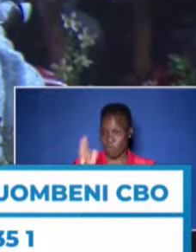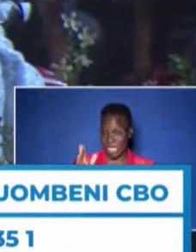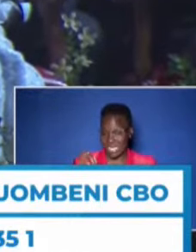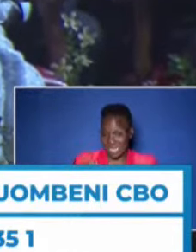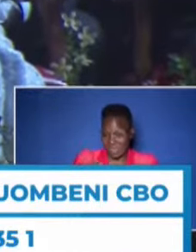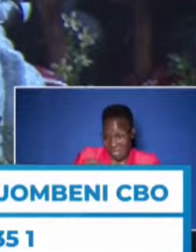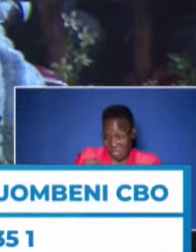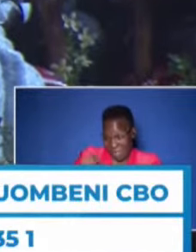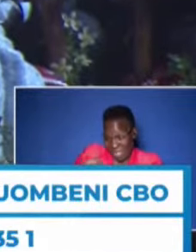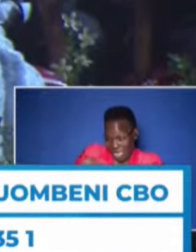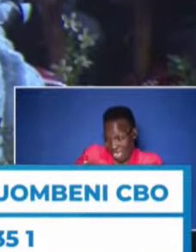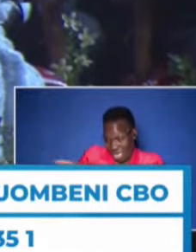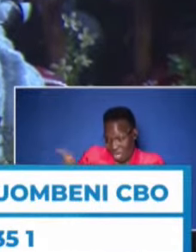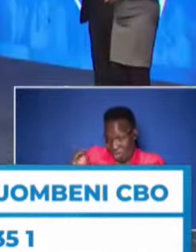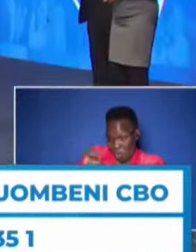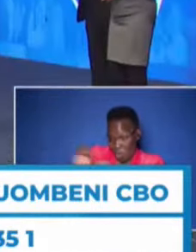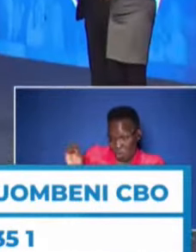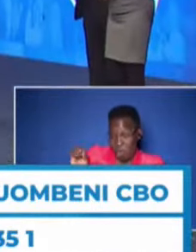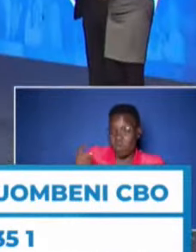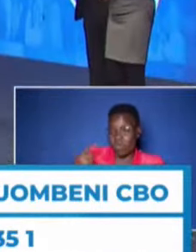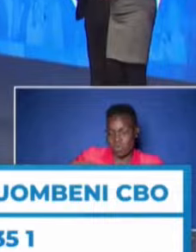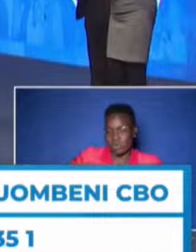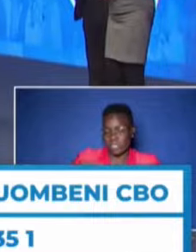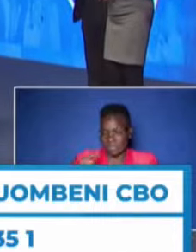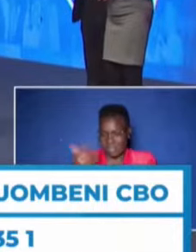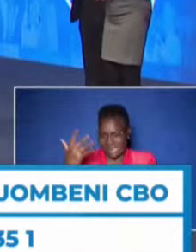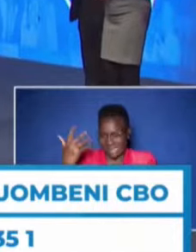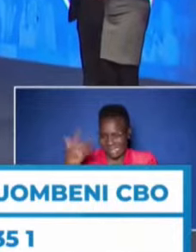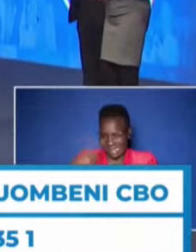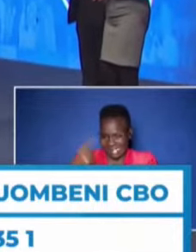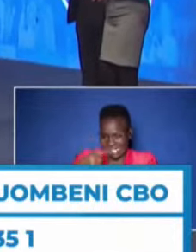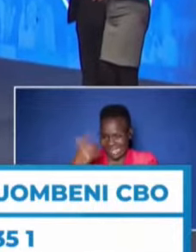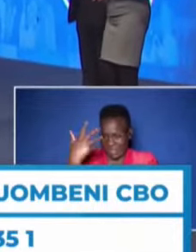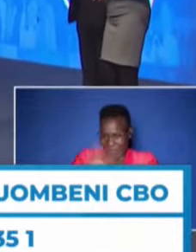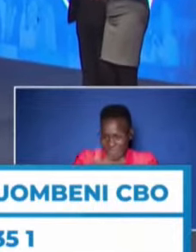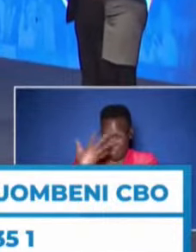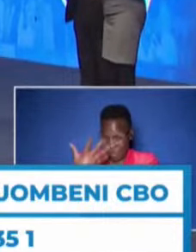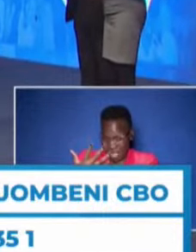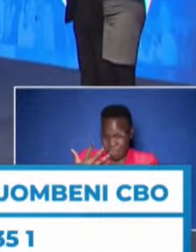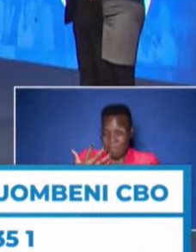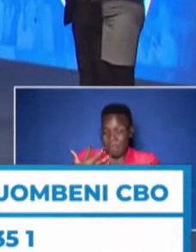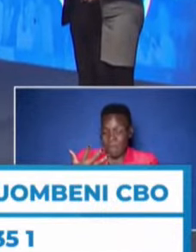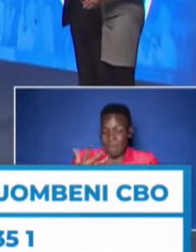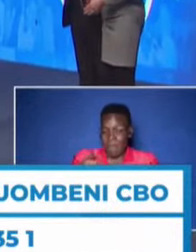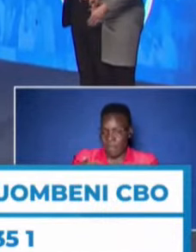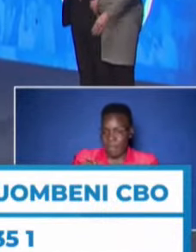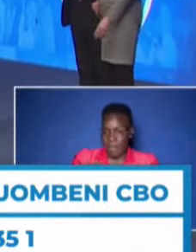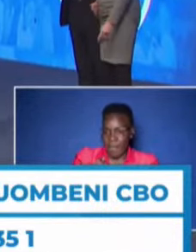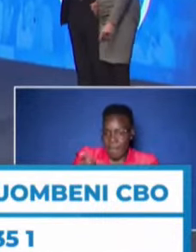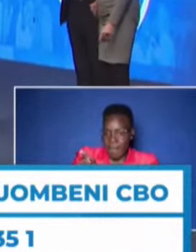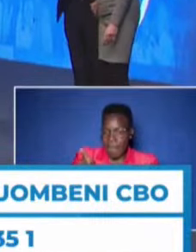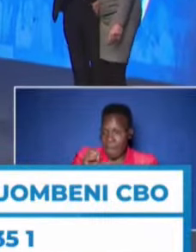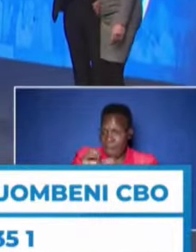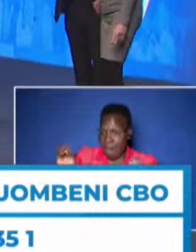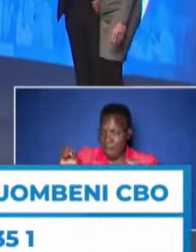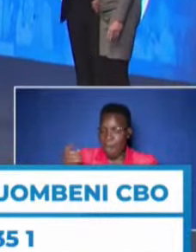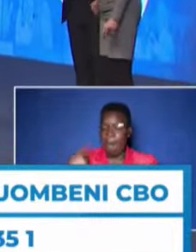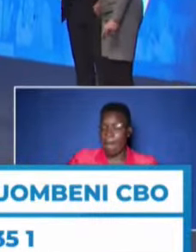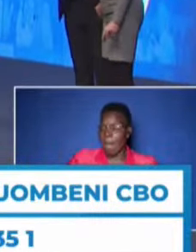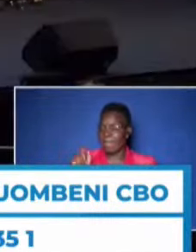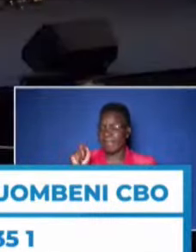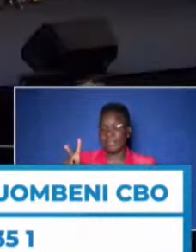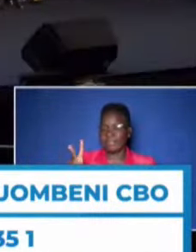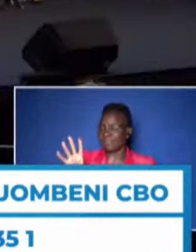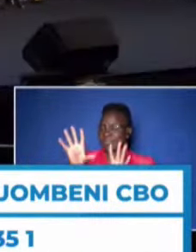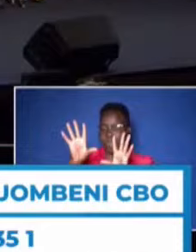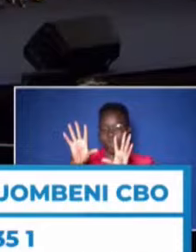your bill in five days they are giving you five days to come up